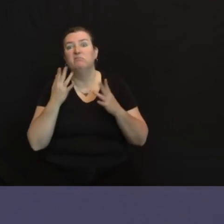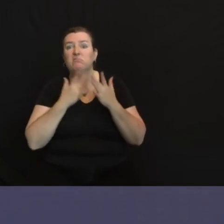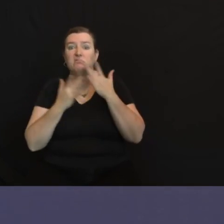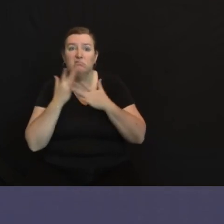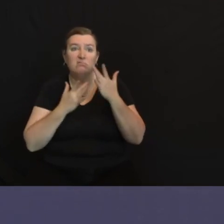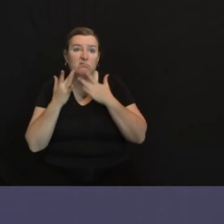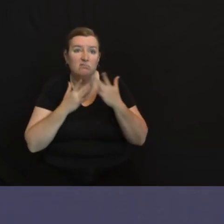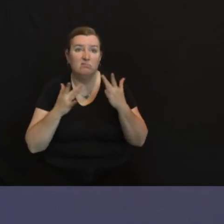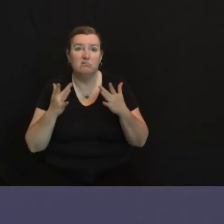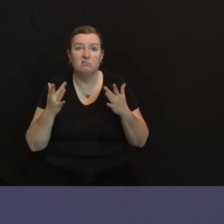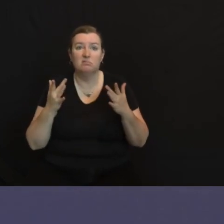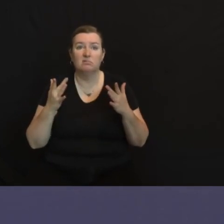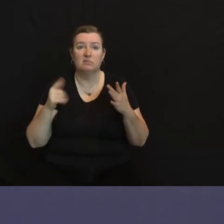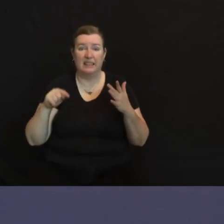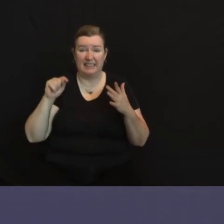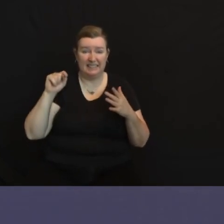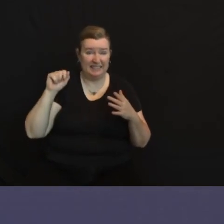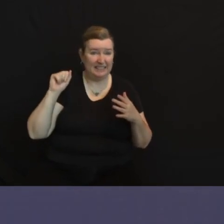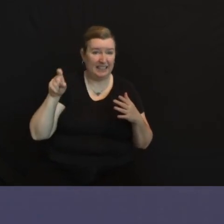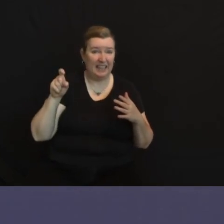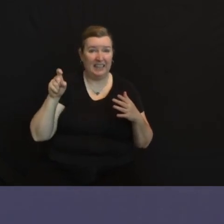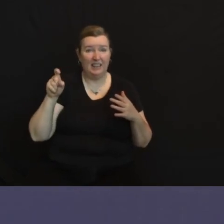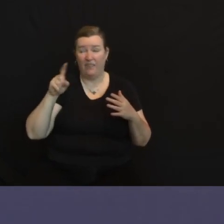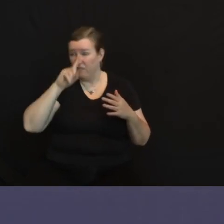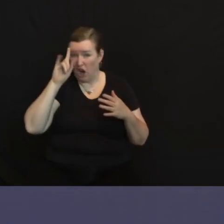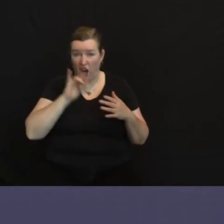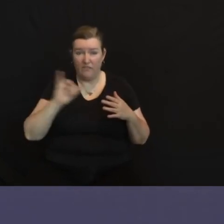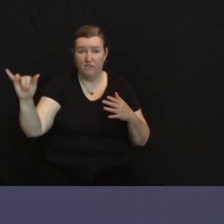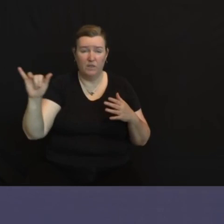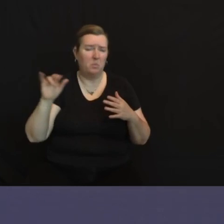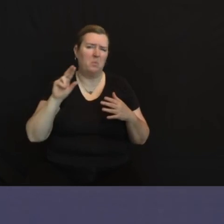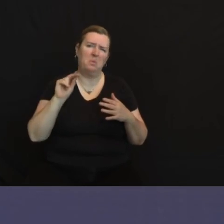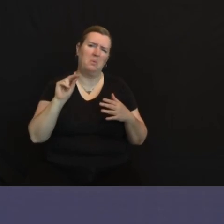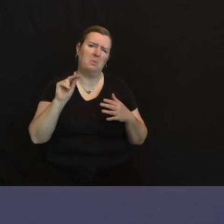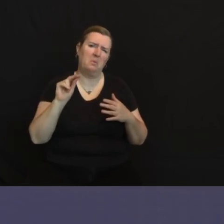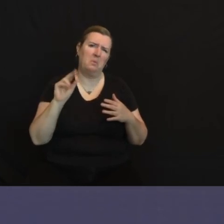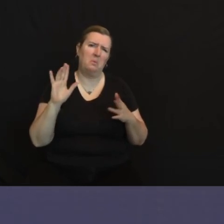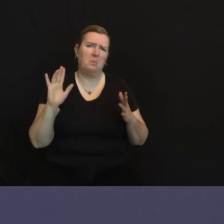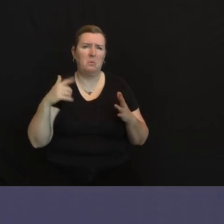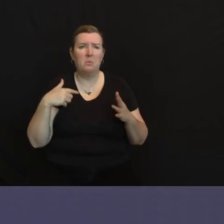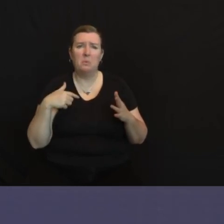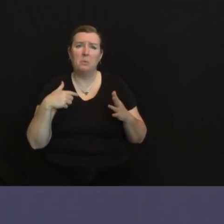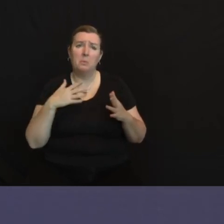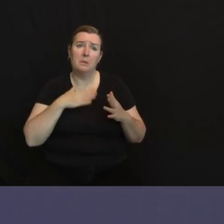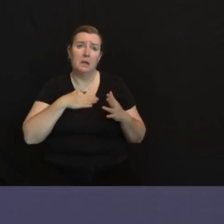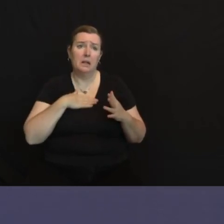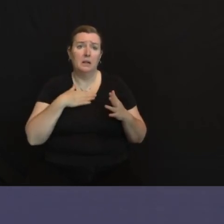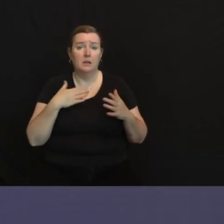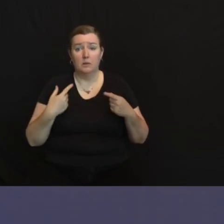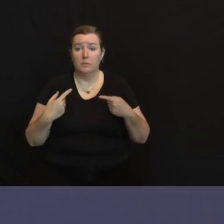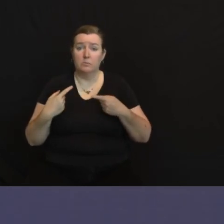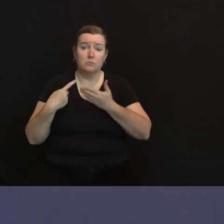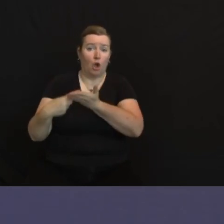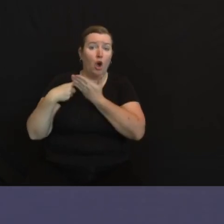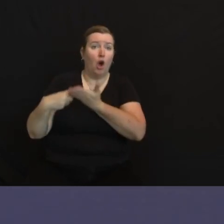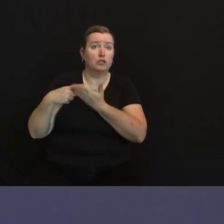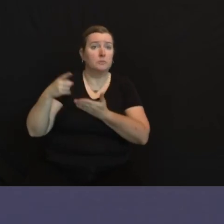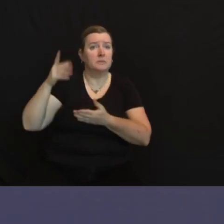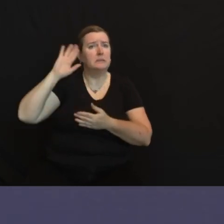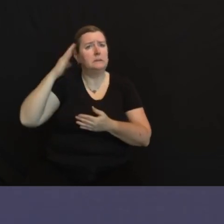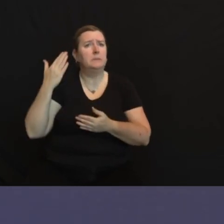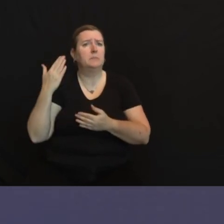always consideration. I think our side of the argument is also reasonable. I've found them to be reasonable,